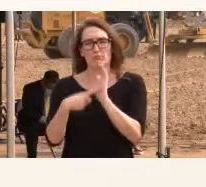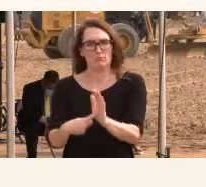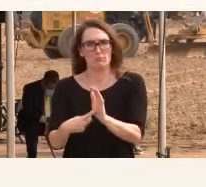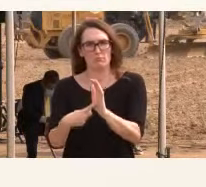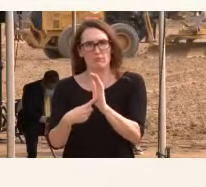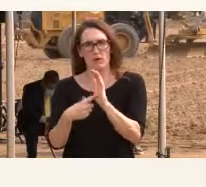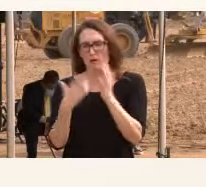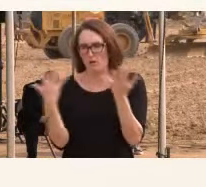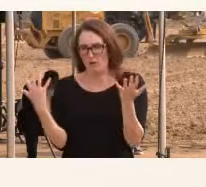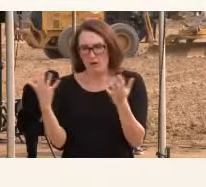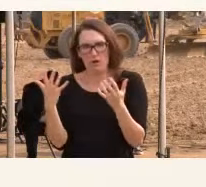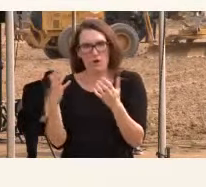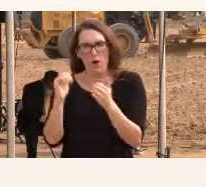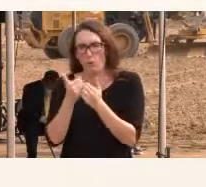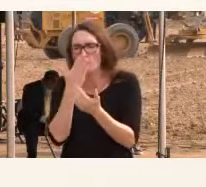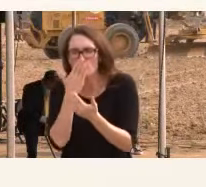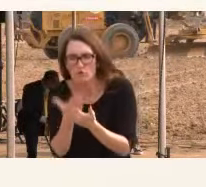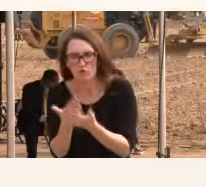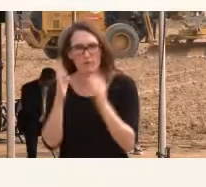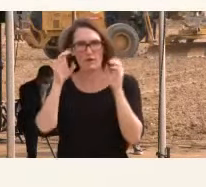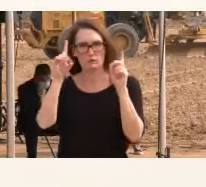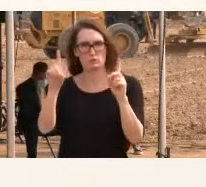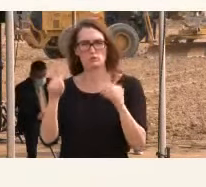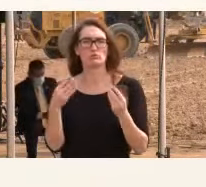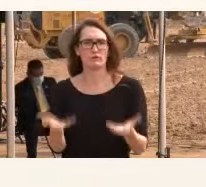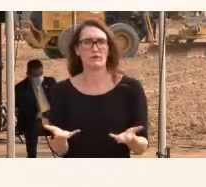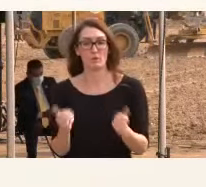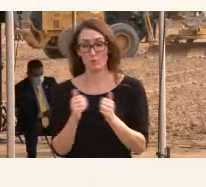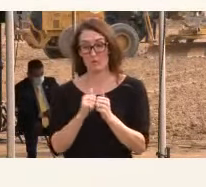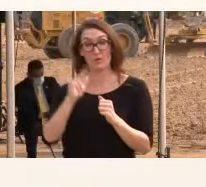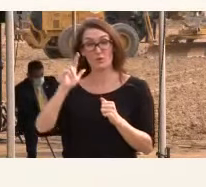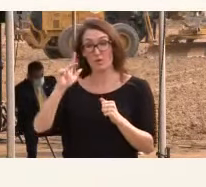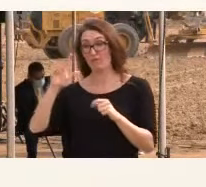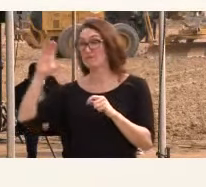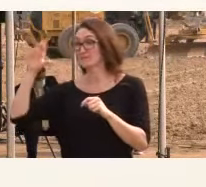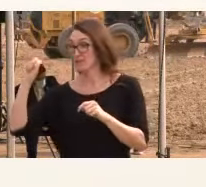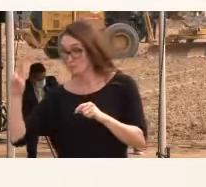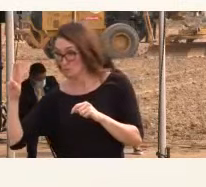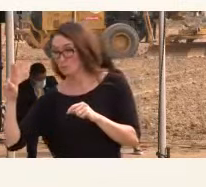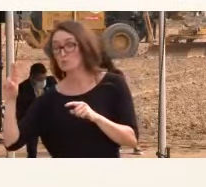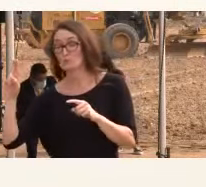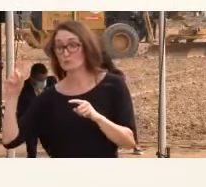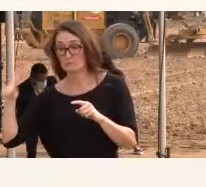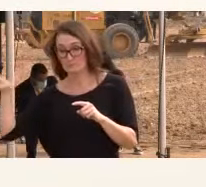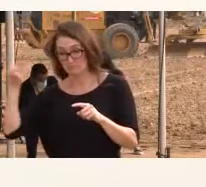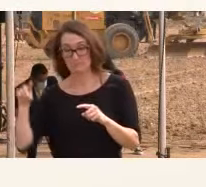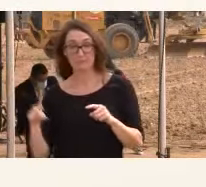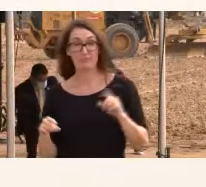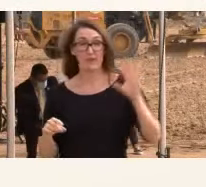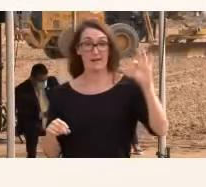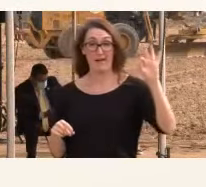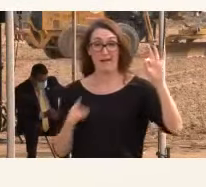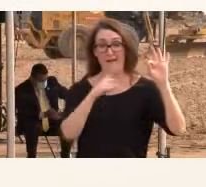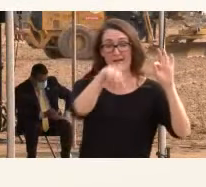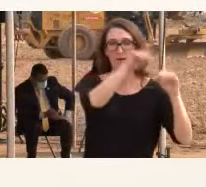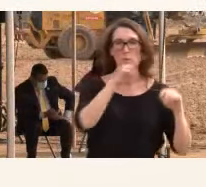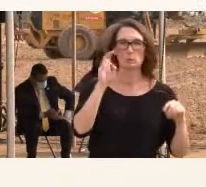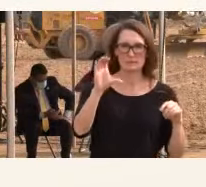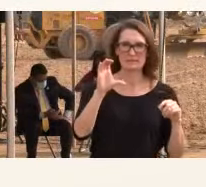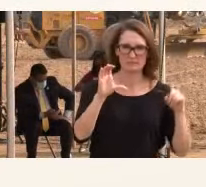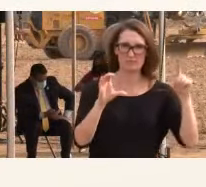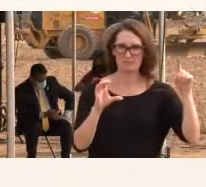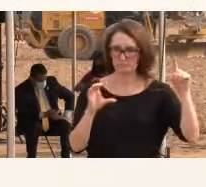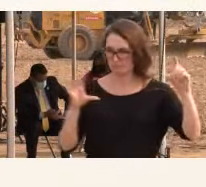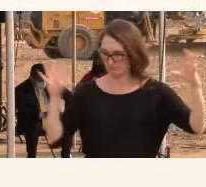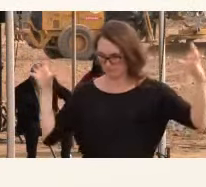of the education that's provided. With the 23 state universities and the 9 universities of